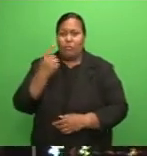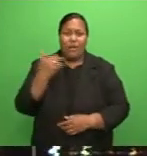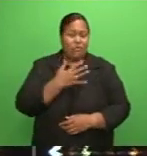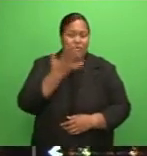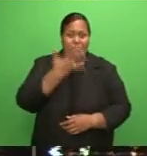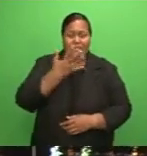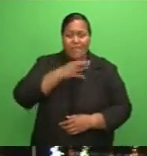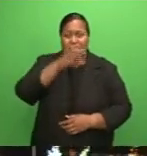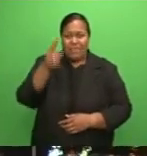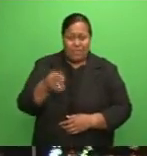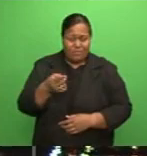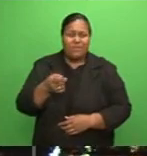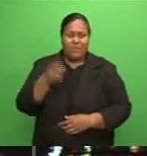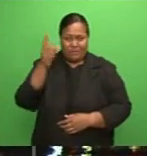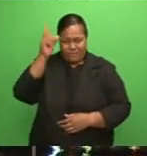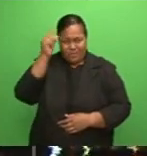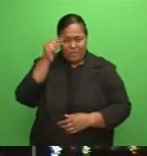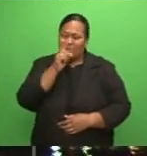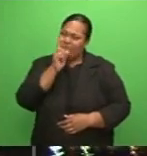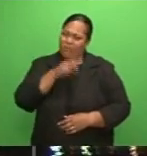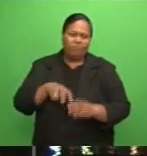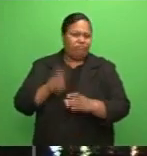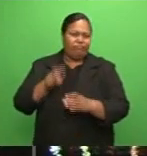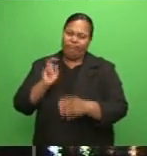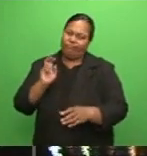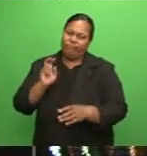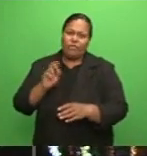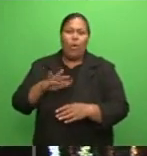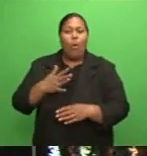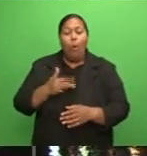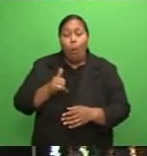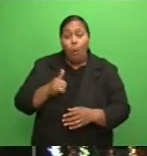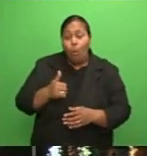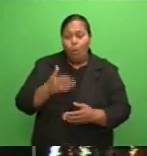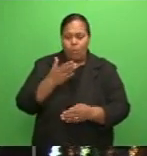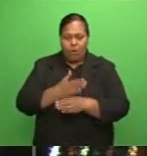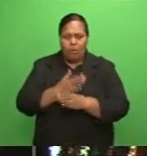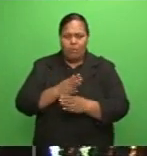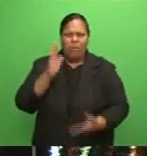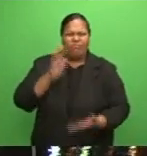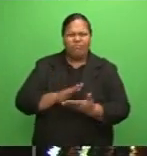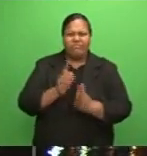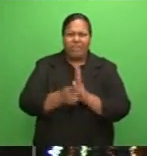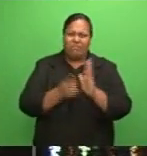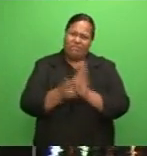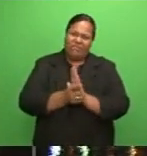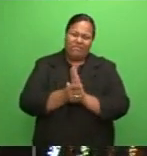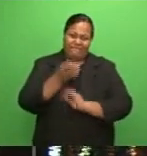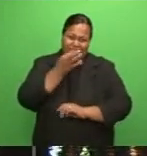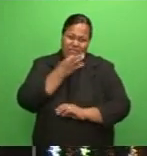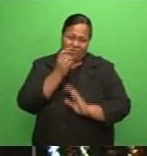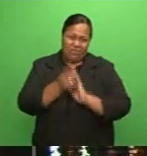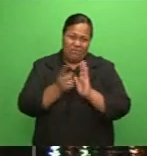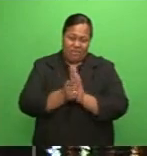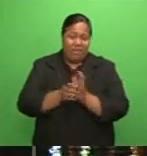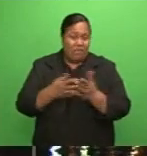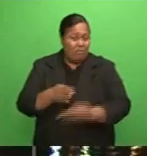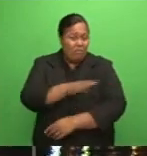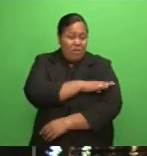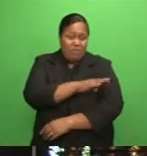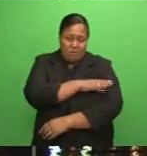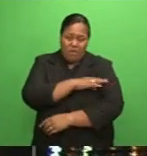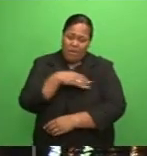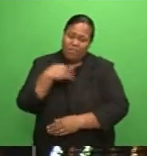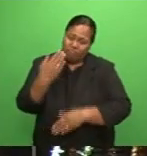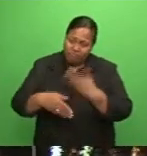Fijians have either lost their jobs or are working reduced hours. Bainimarama highlighted the economic challenges faced by the small island